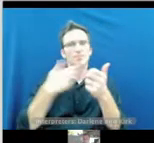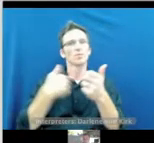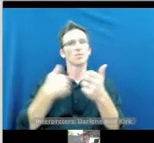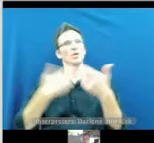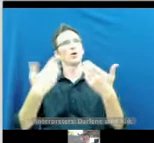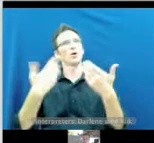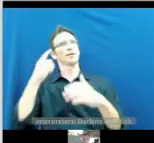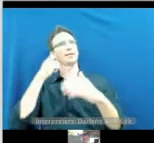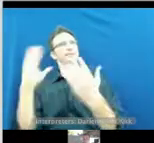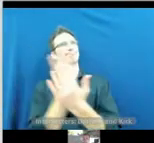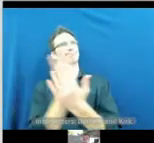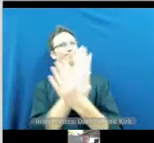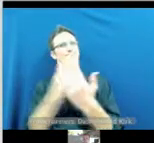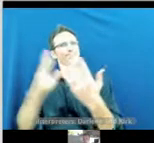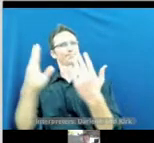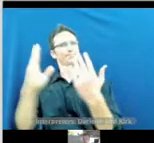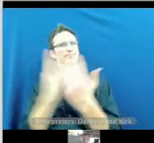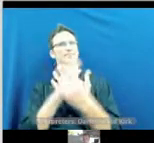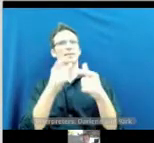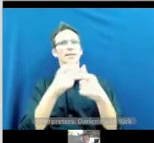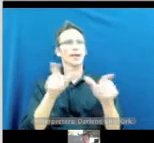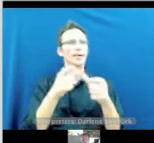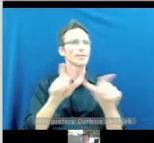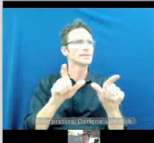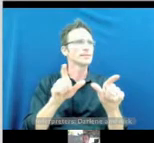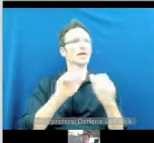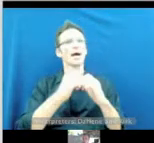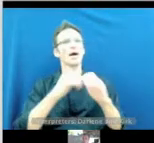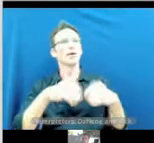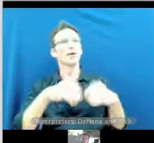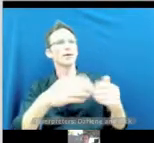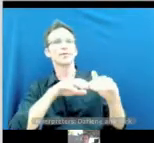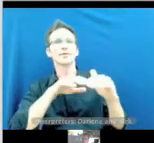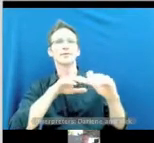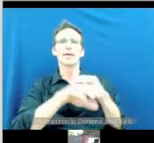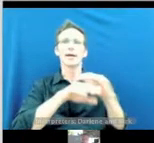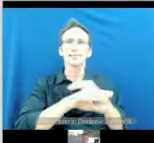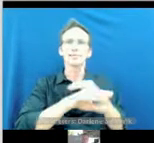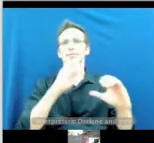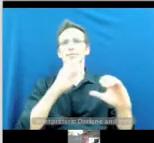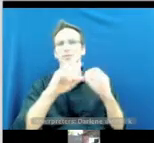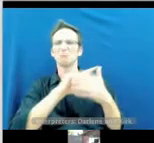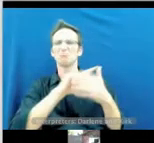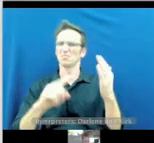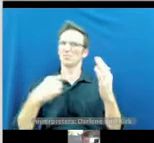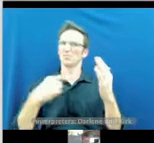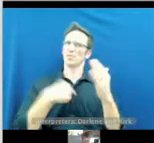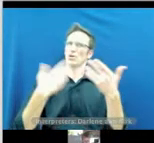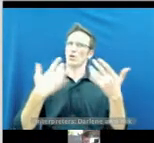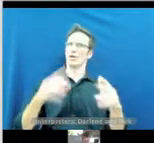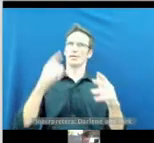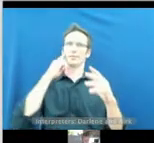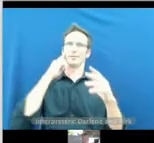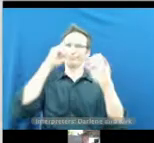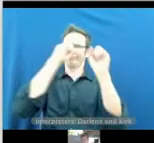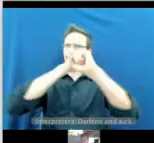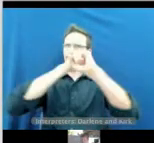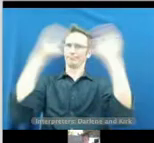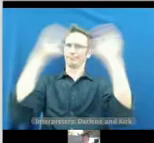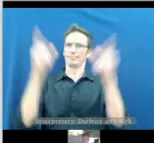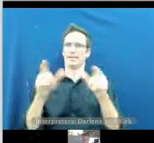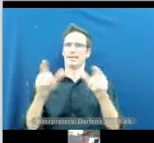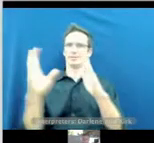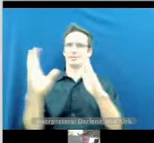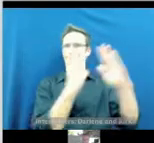of language access and linguistic access. So if we take those individuals and we put